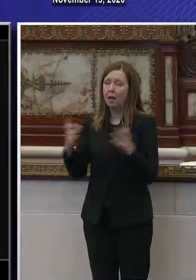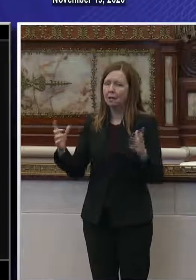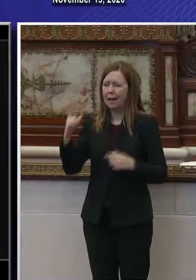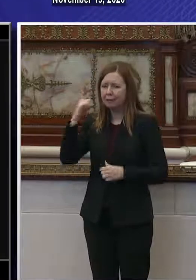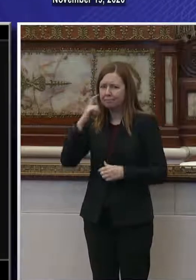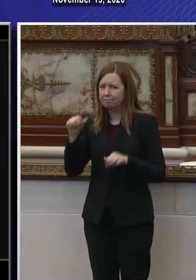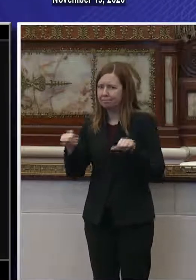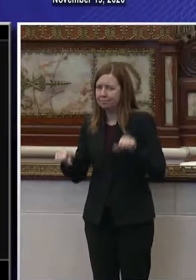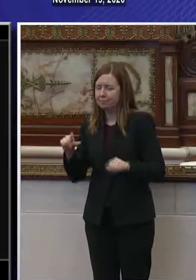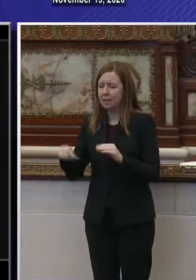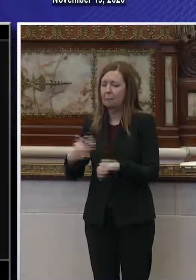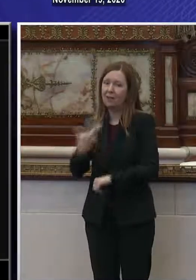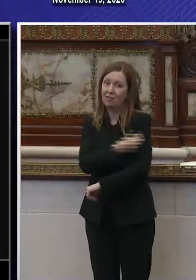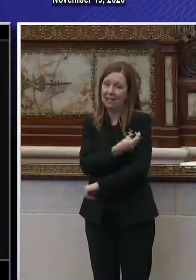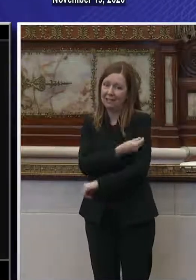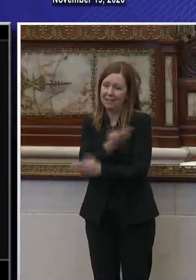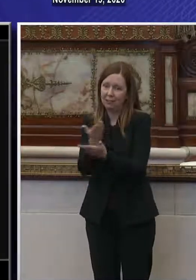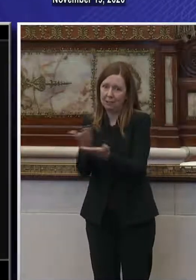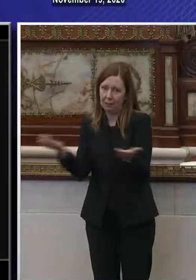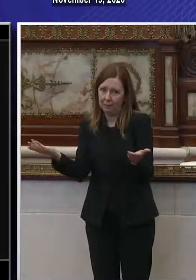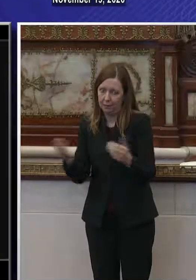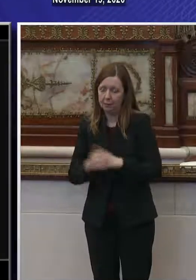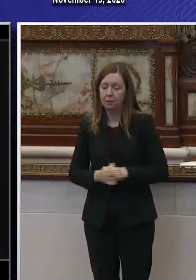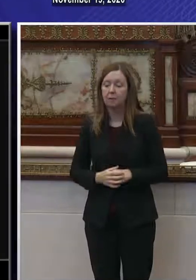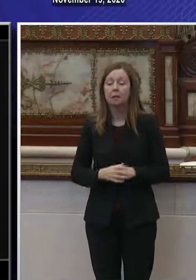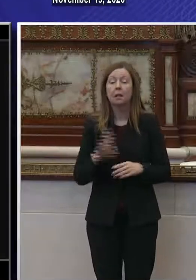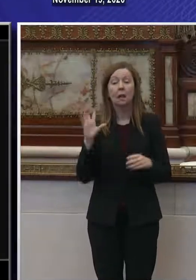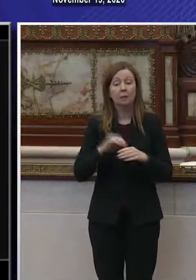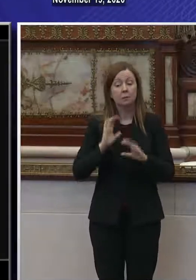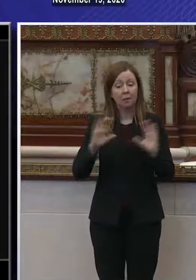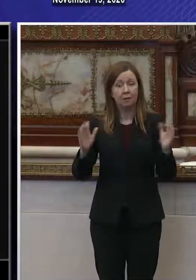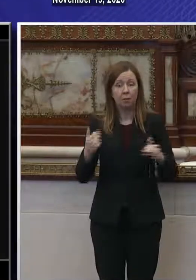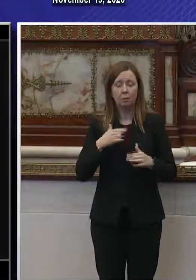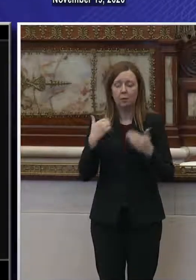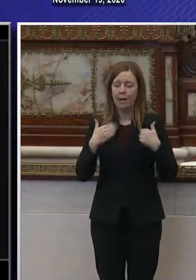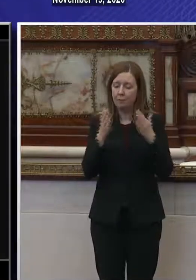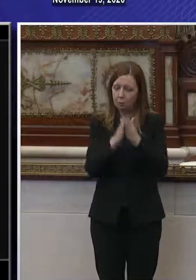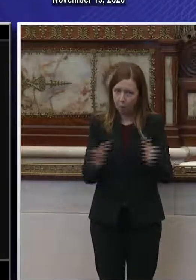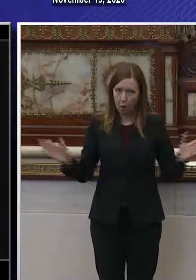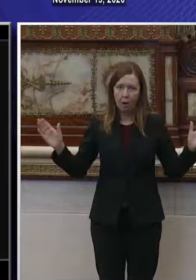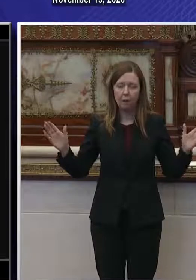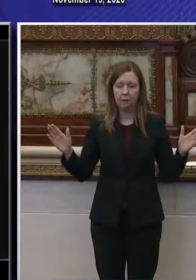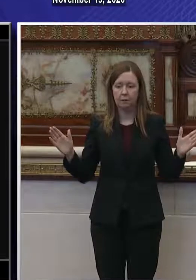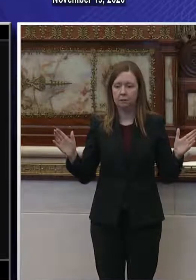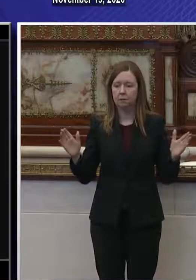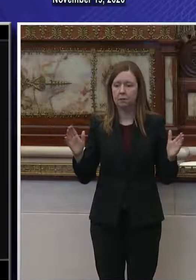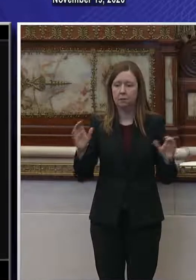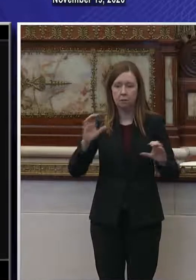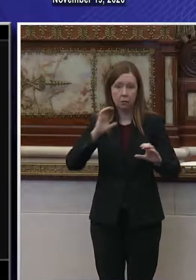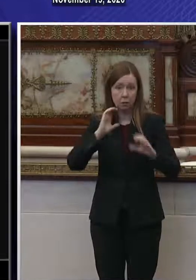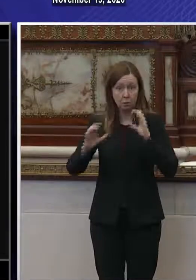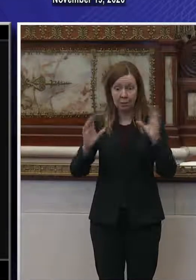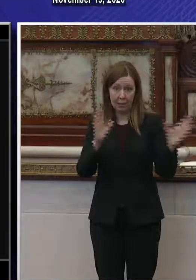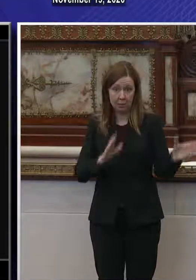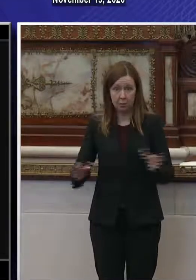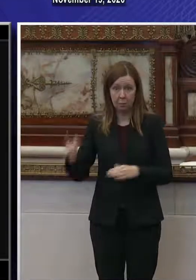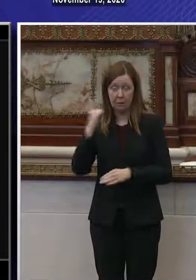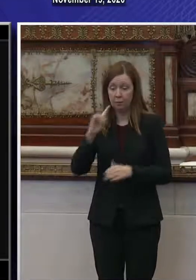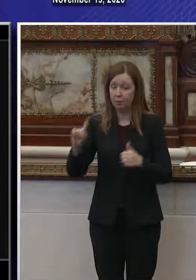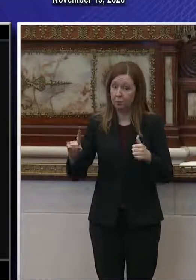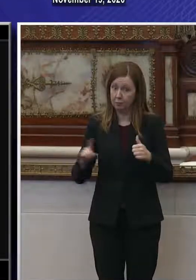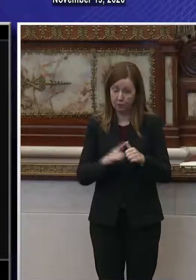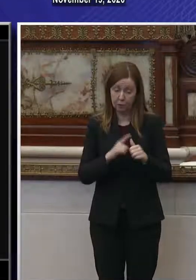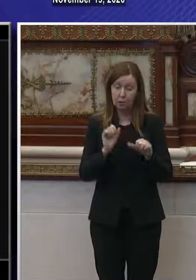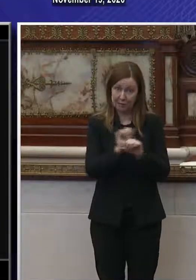skepticism about vaccinations. As part of our group, we have a broad communications plan for